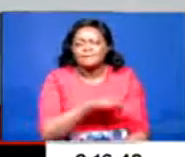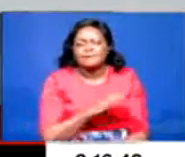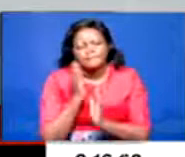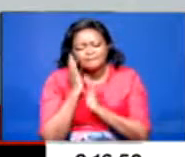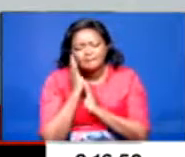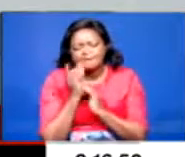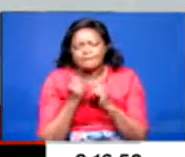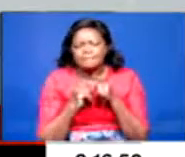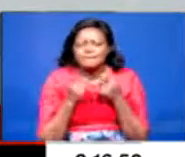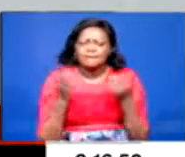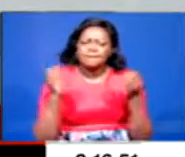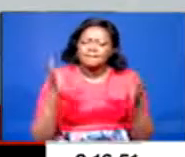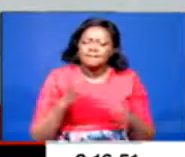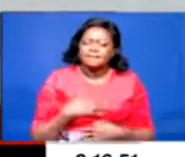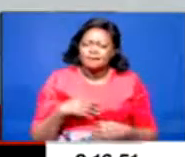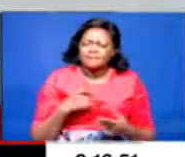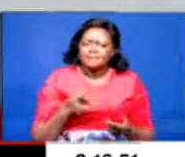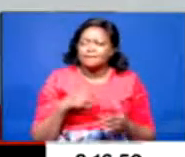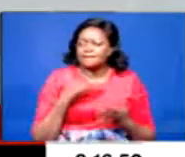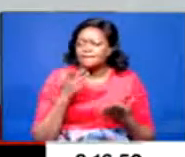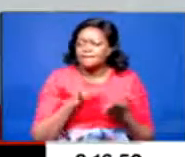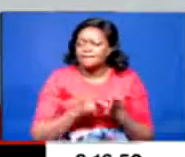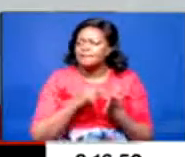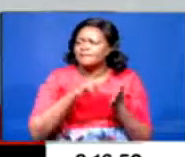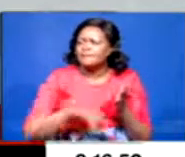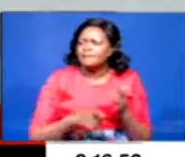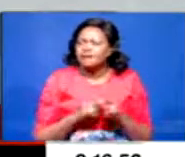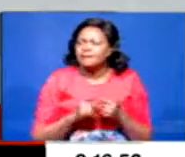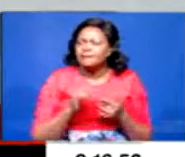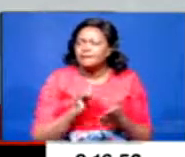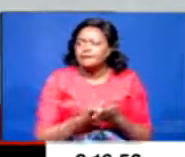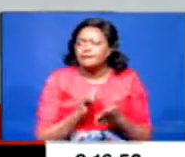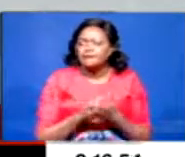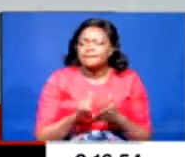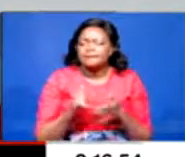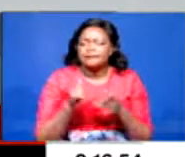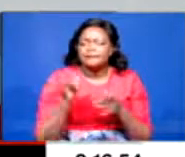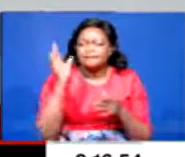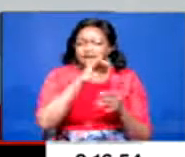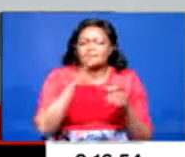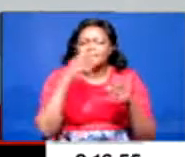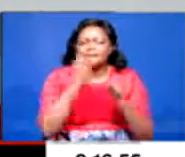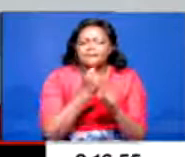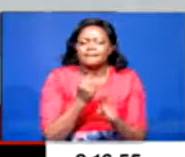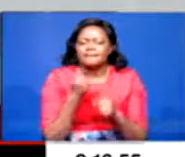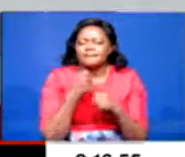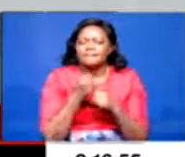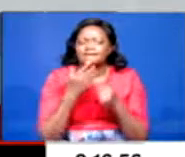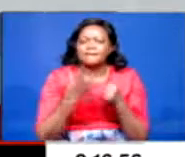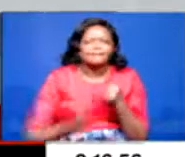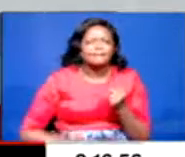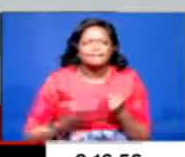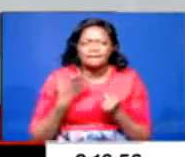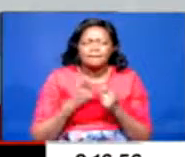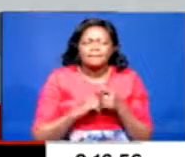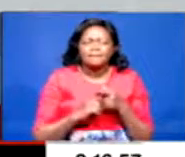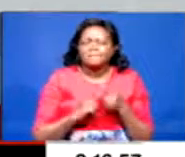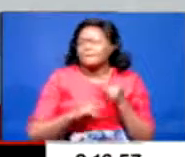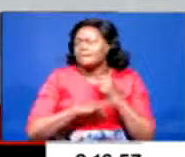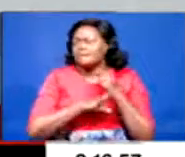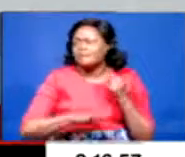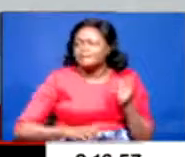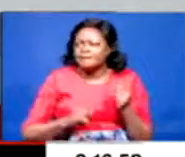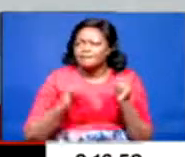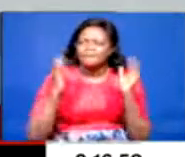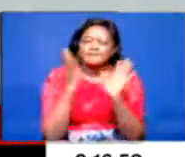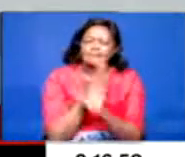all of you are left there wondering, okay, so what does it mean? And that distrust is what gets people heightened to a level of inaibiwa, inafichwa.